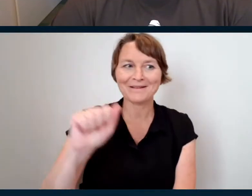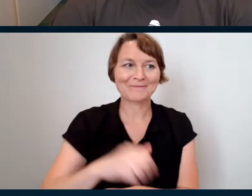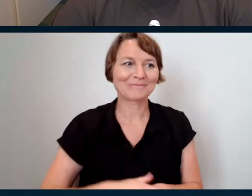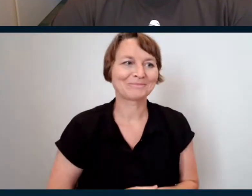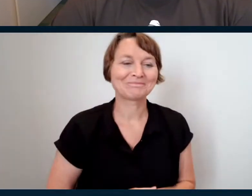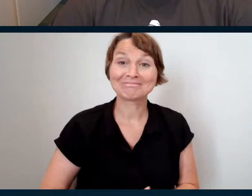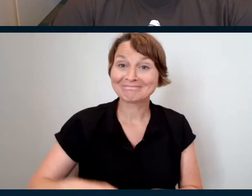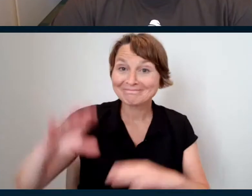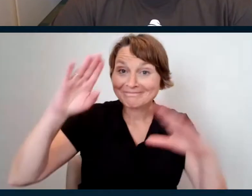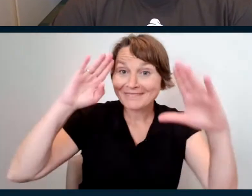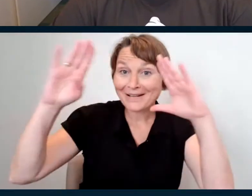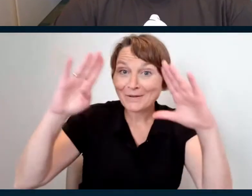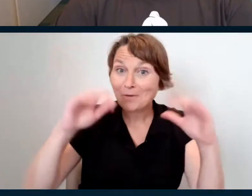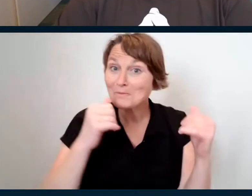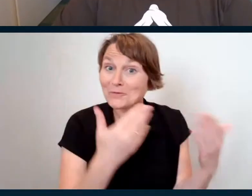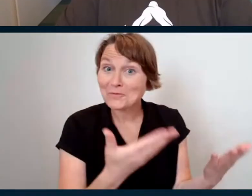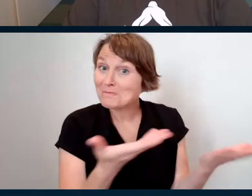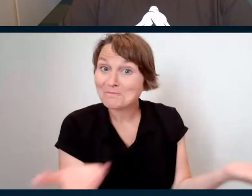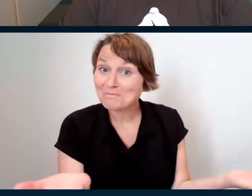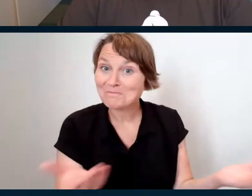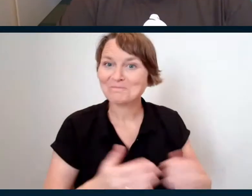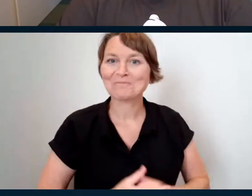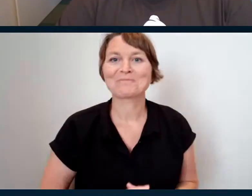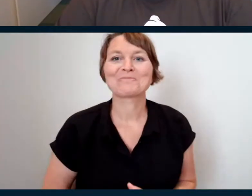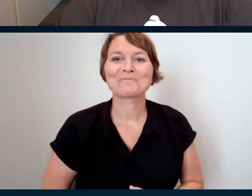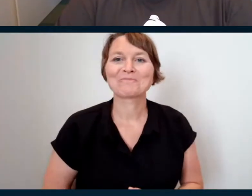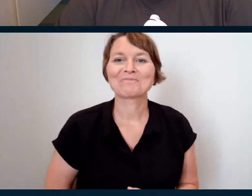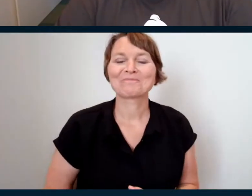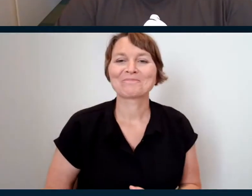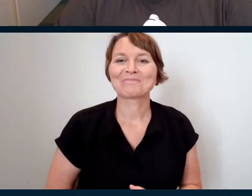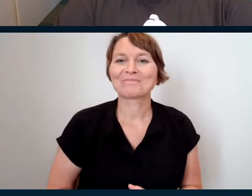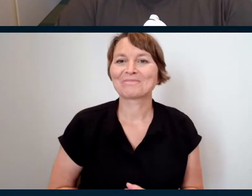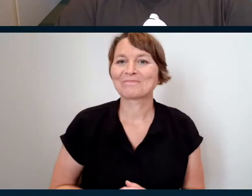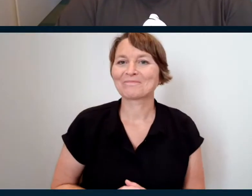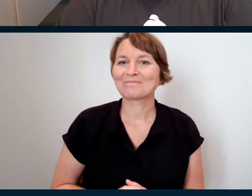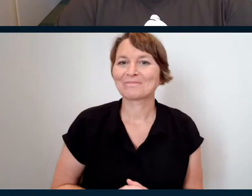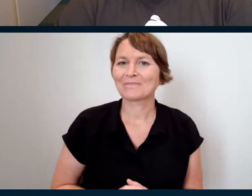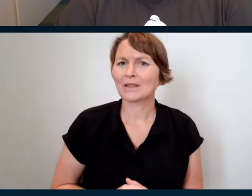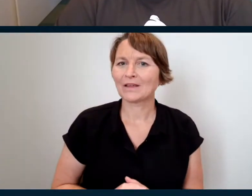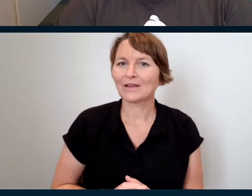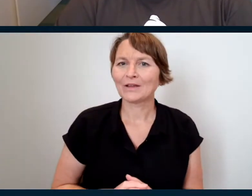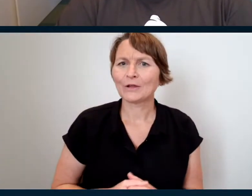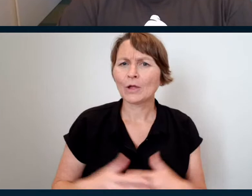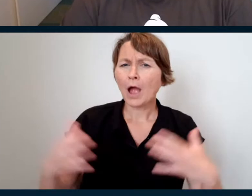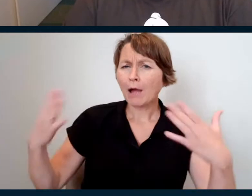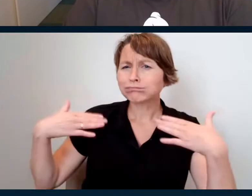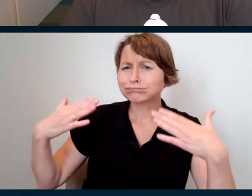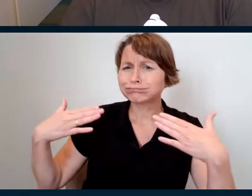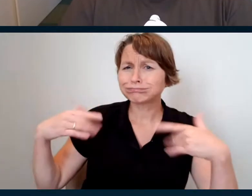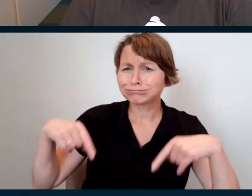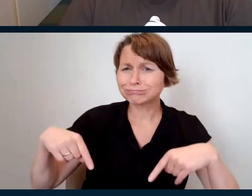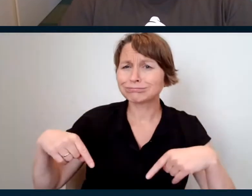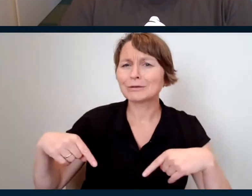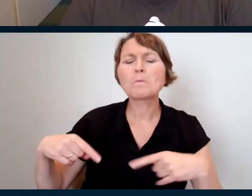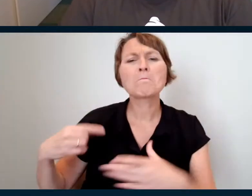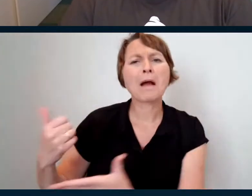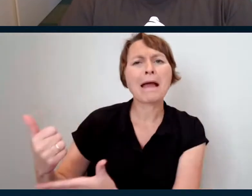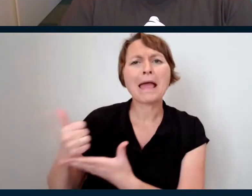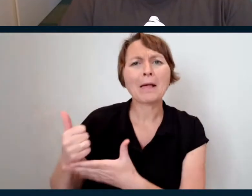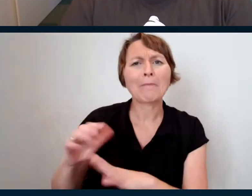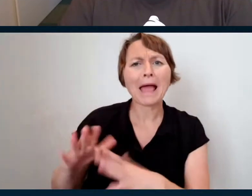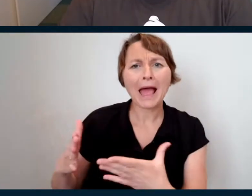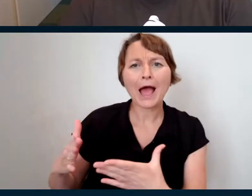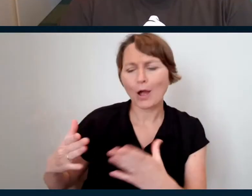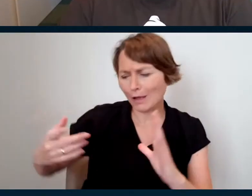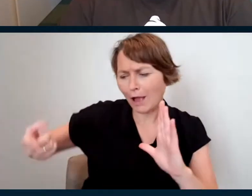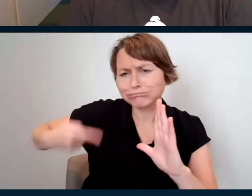I'm good. Yeah? And you? Not overheated yet? No, the fan is helping. That's good. That's